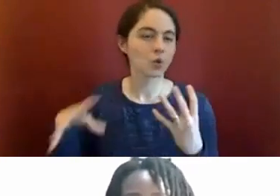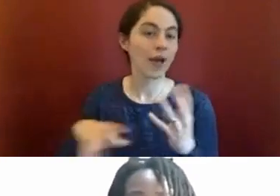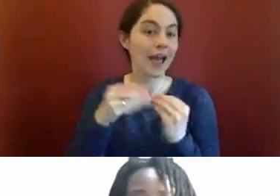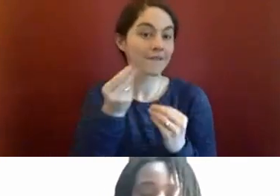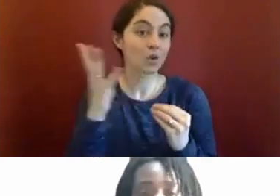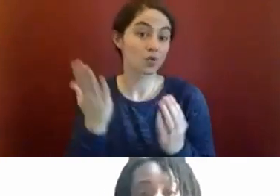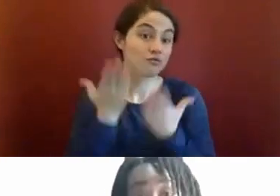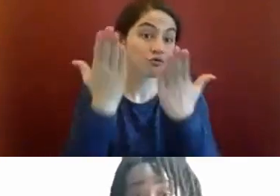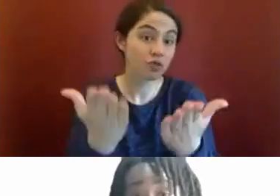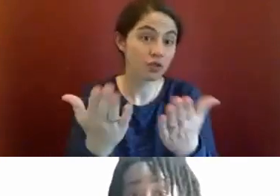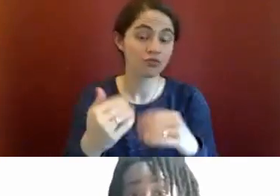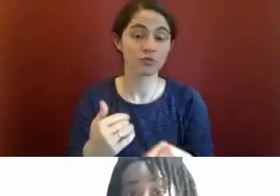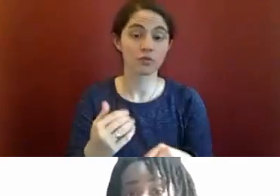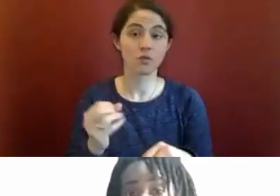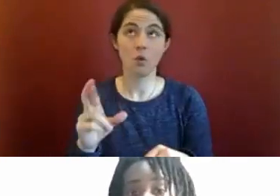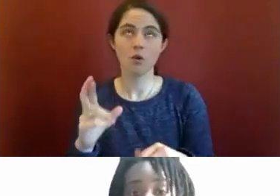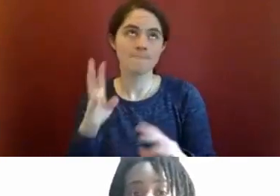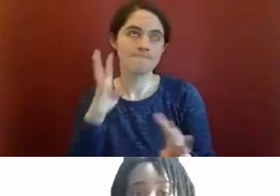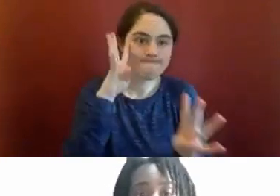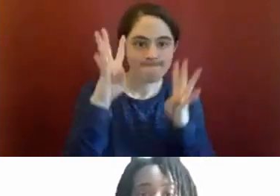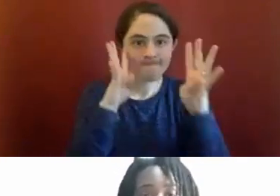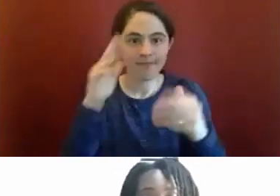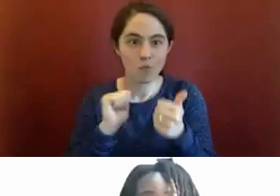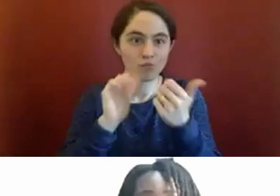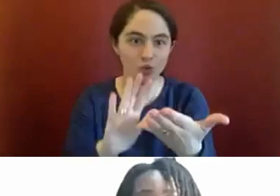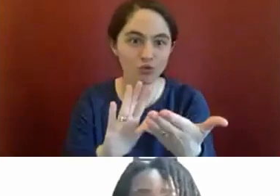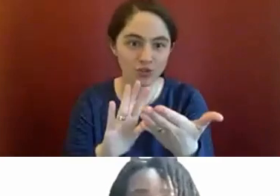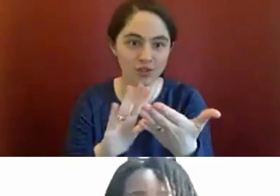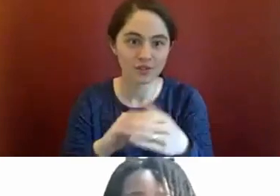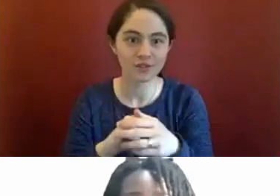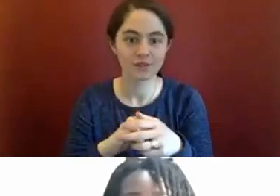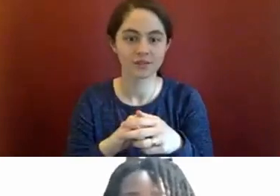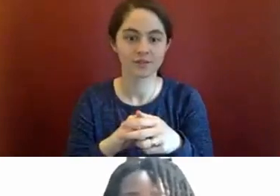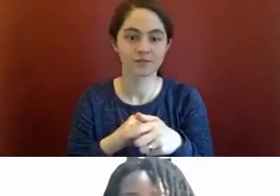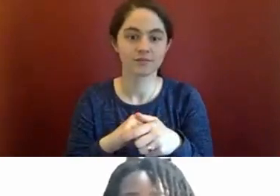suggestions or innovative approaches when we're talking about